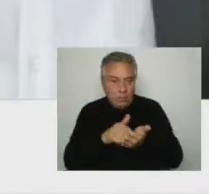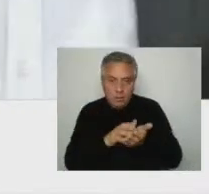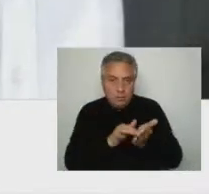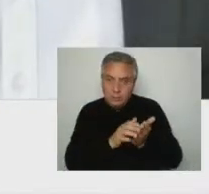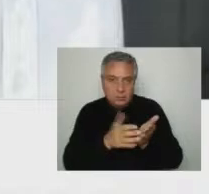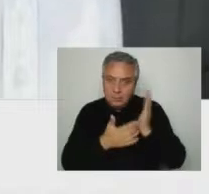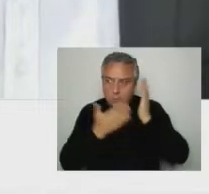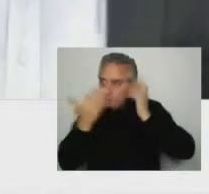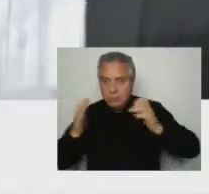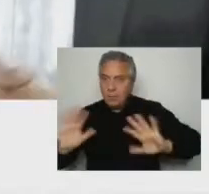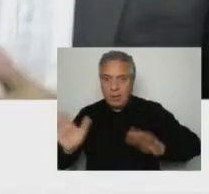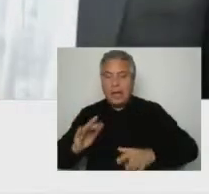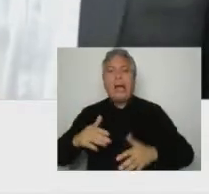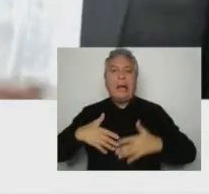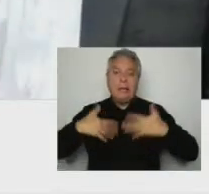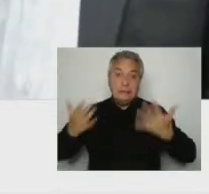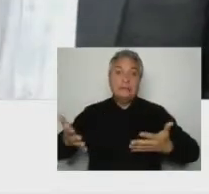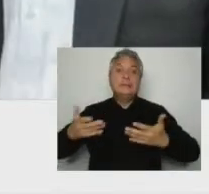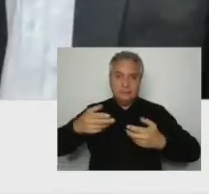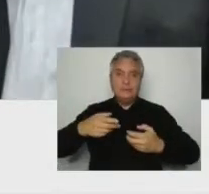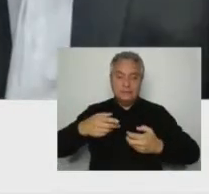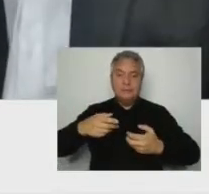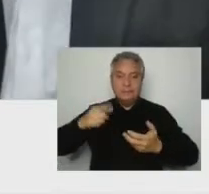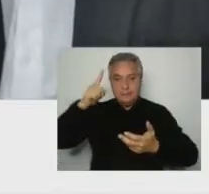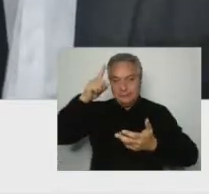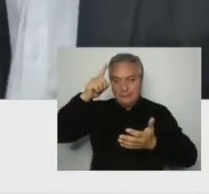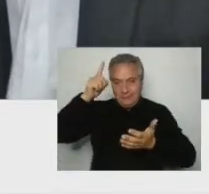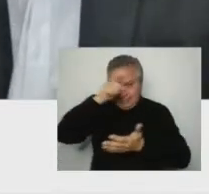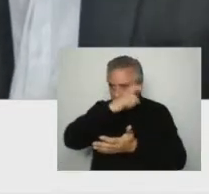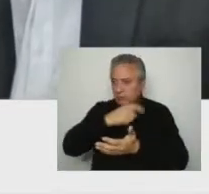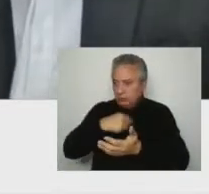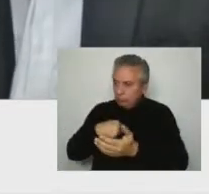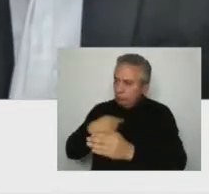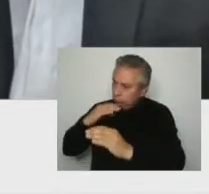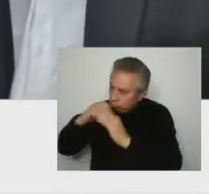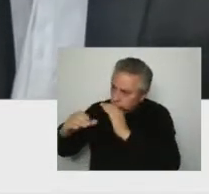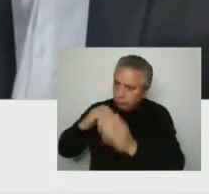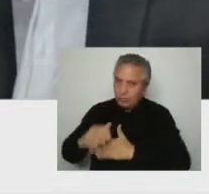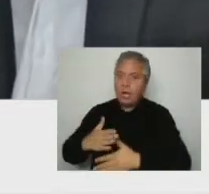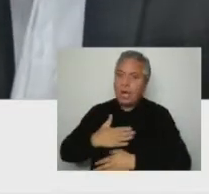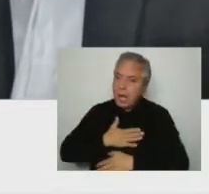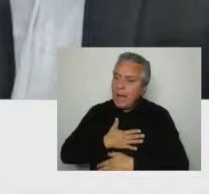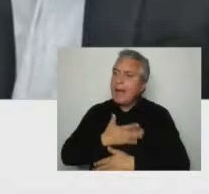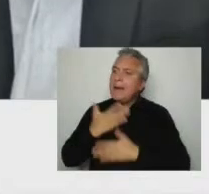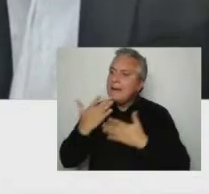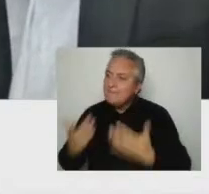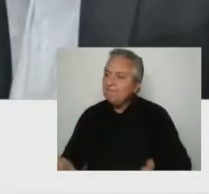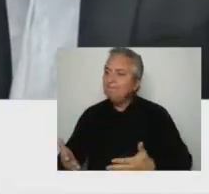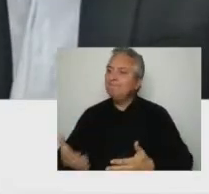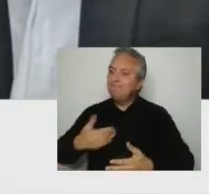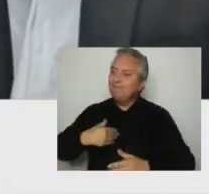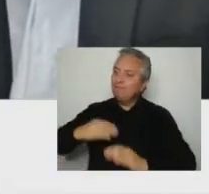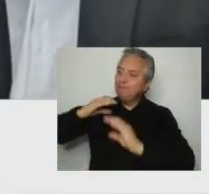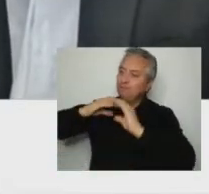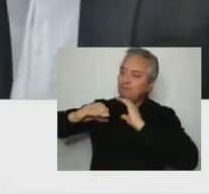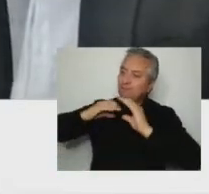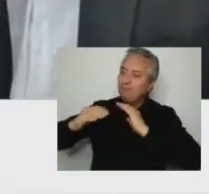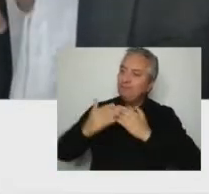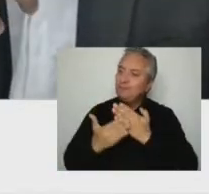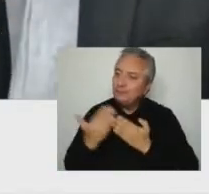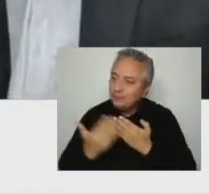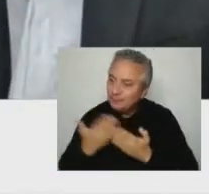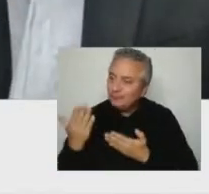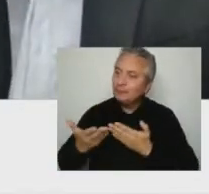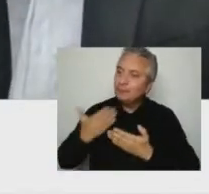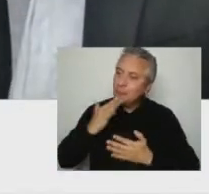internet connection. In that case, it would be more logical to work directly with them. And we are also focusing